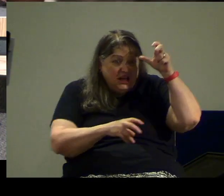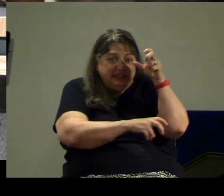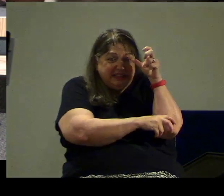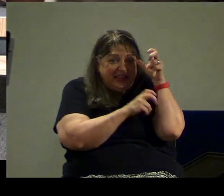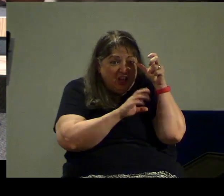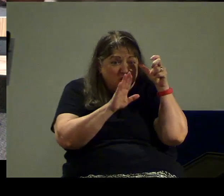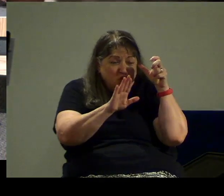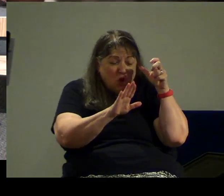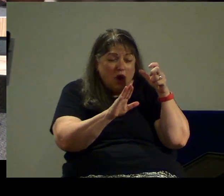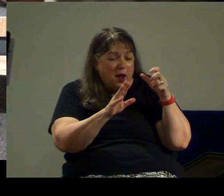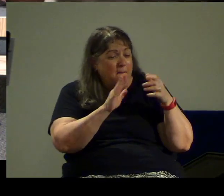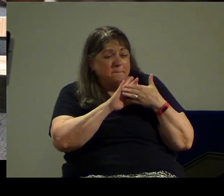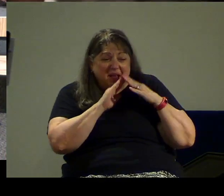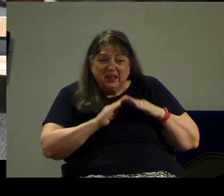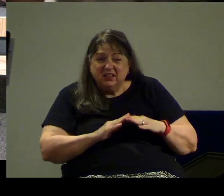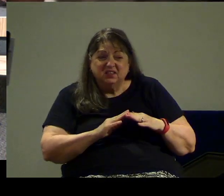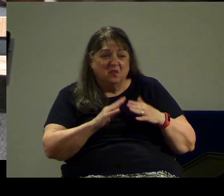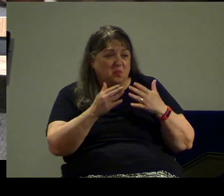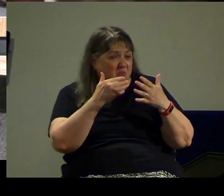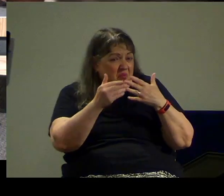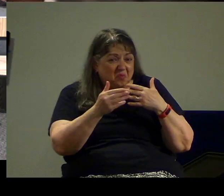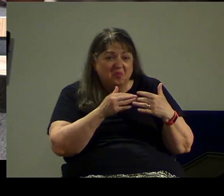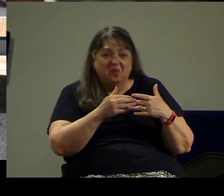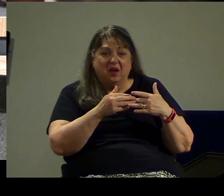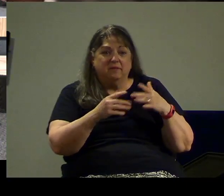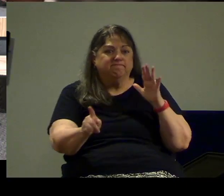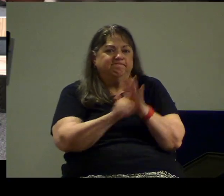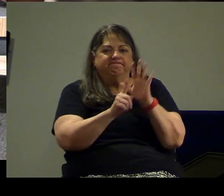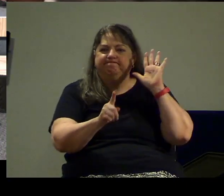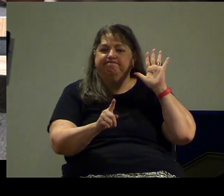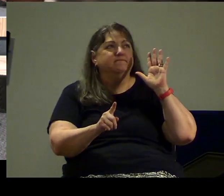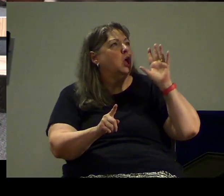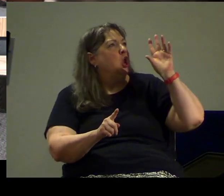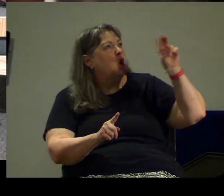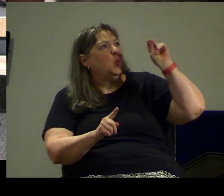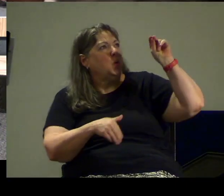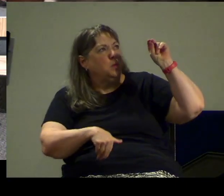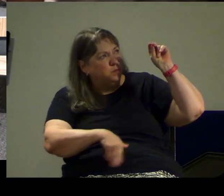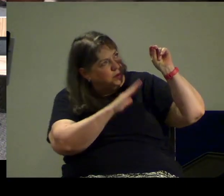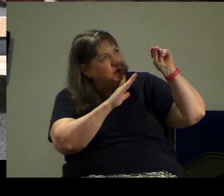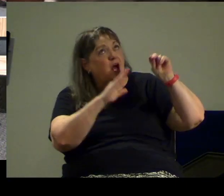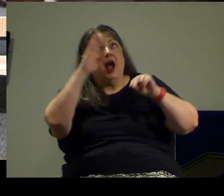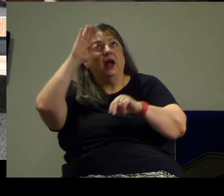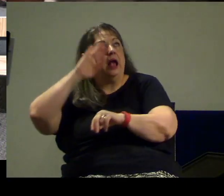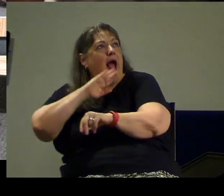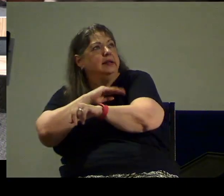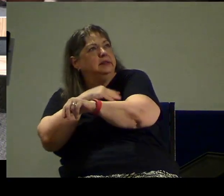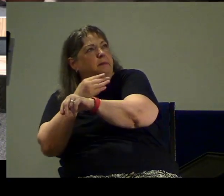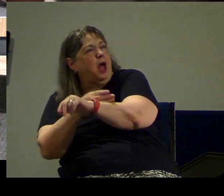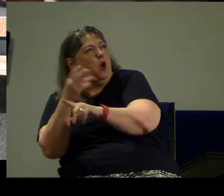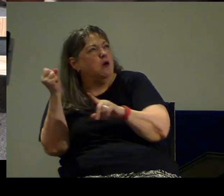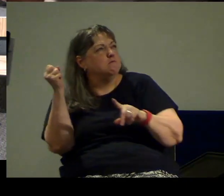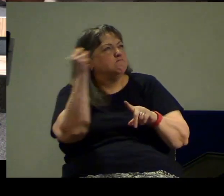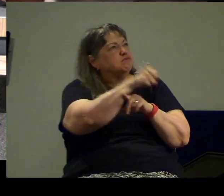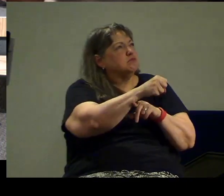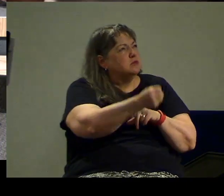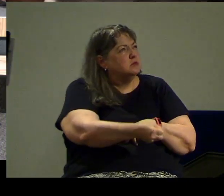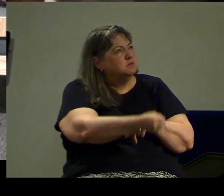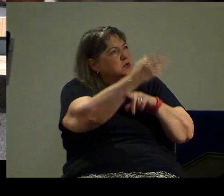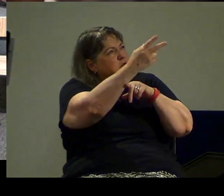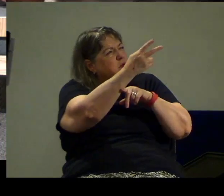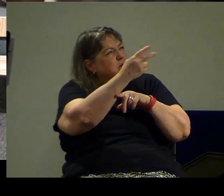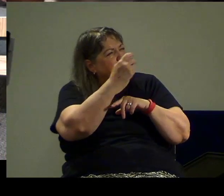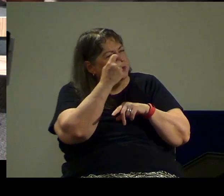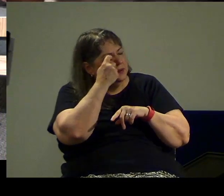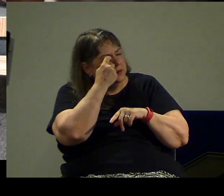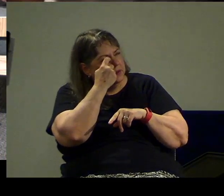to you. We've got to rise up and understand, in the power of God, we can overtake and take back what the devil